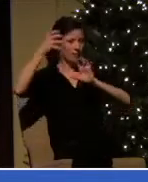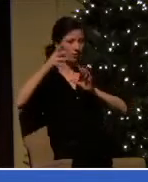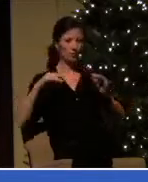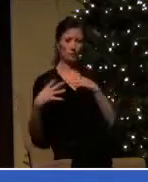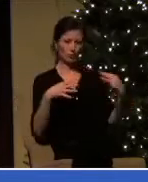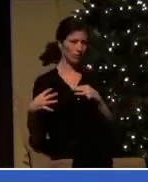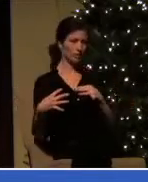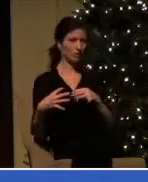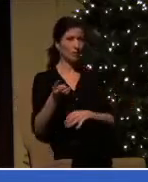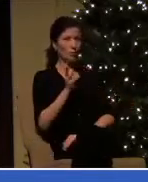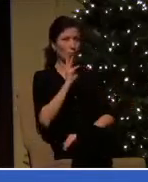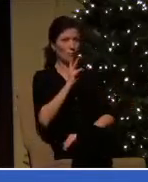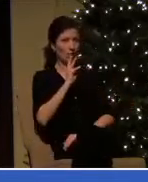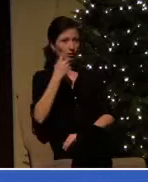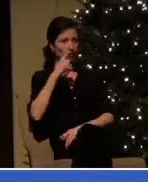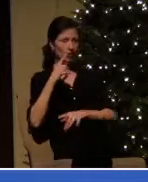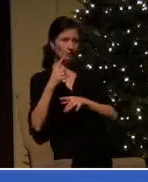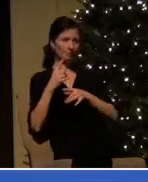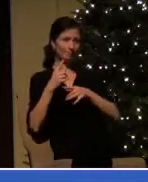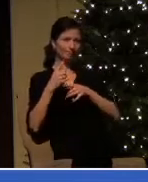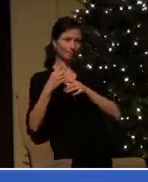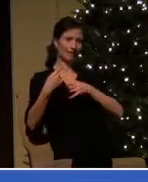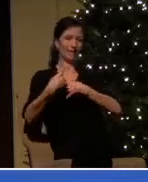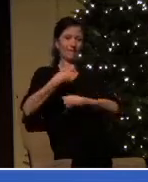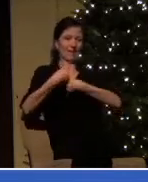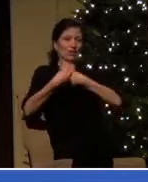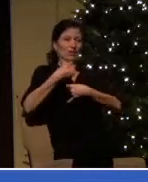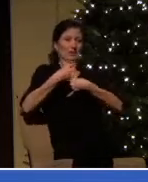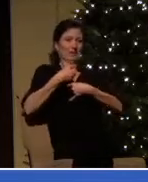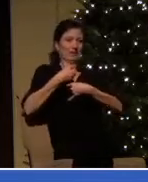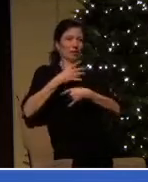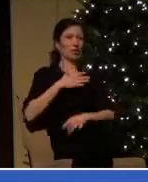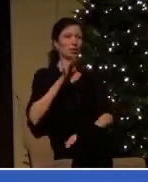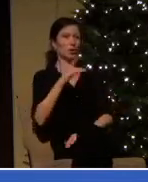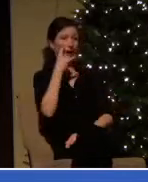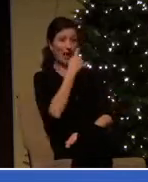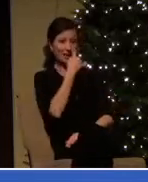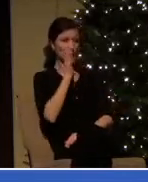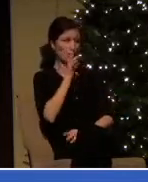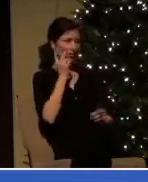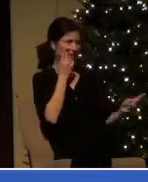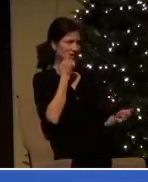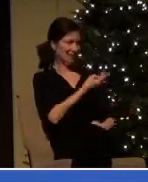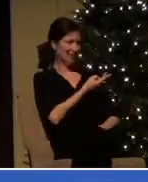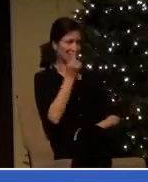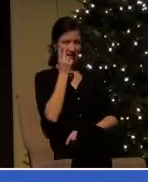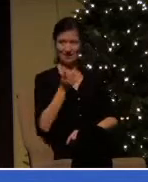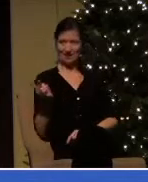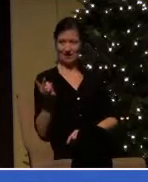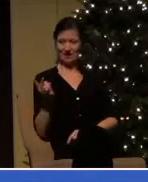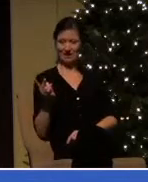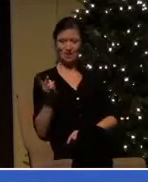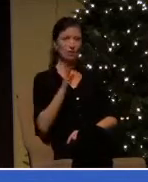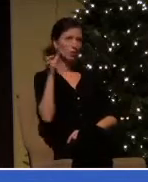be hidden no more. With your own eyes you will see them, whether you turn to the right or to the left, your ears will